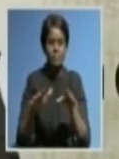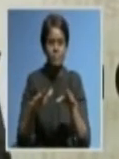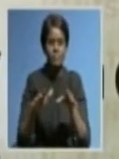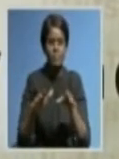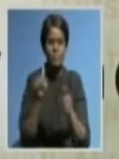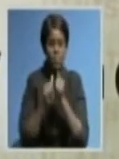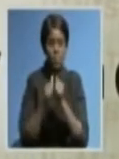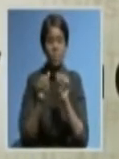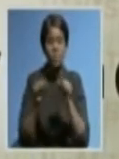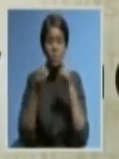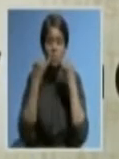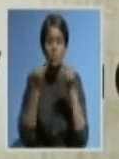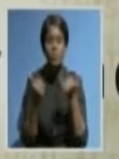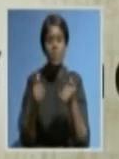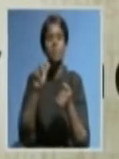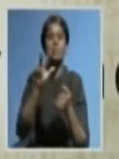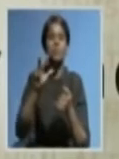confirmed to 35.